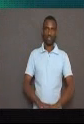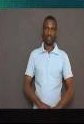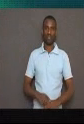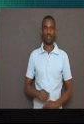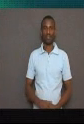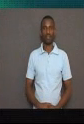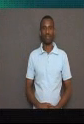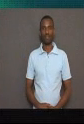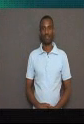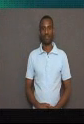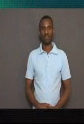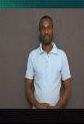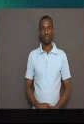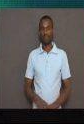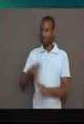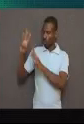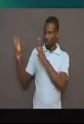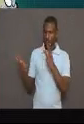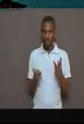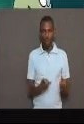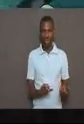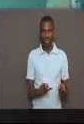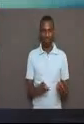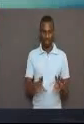Let's get back to our lesson.